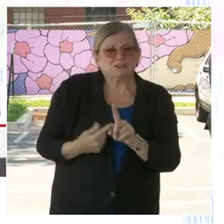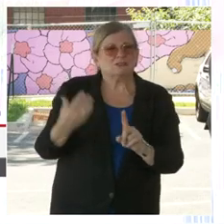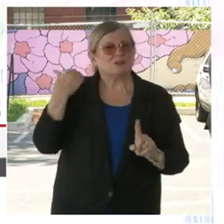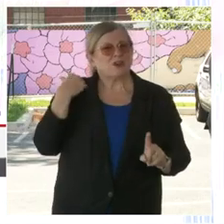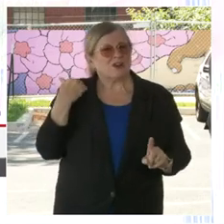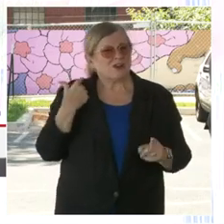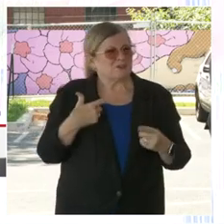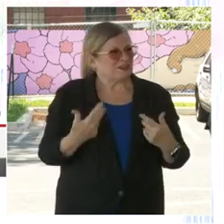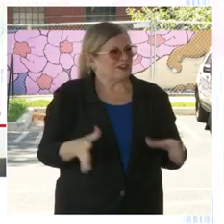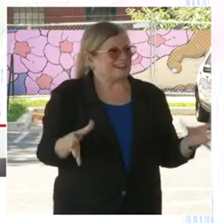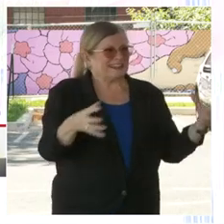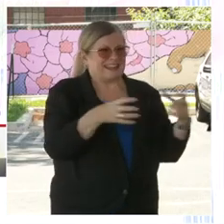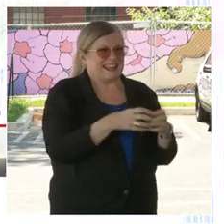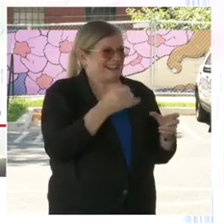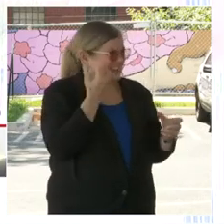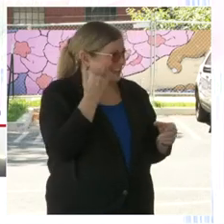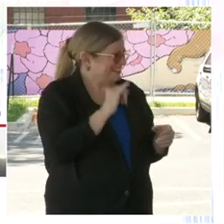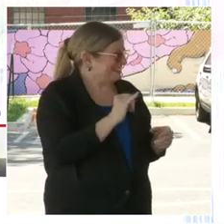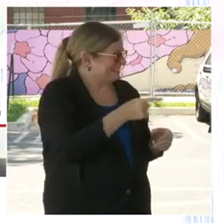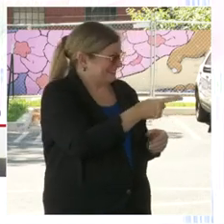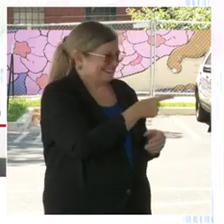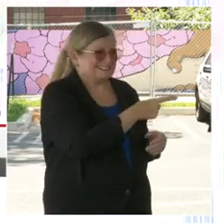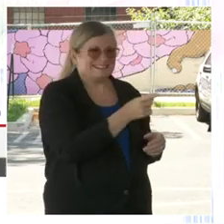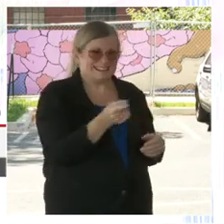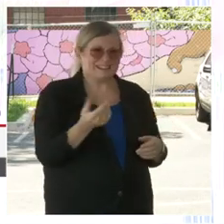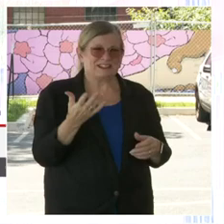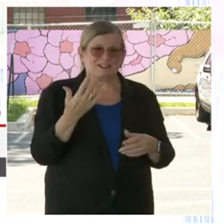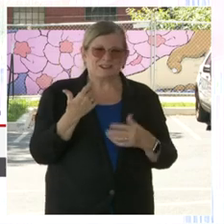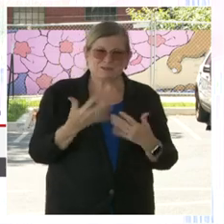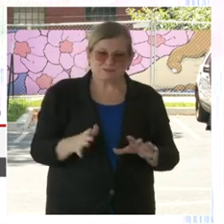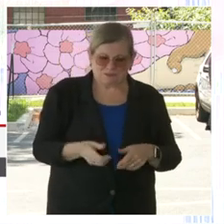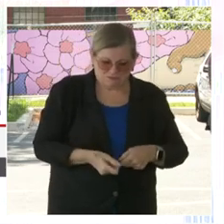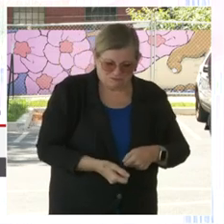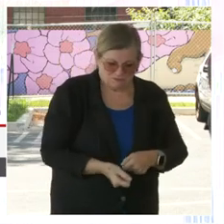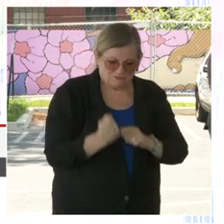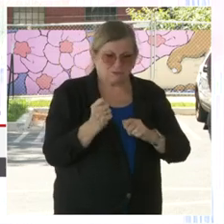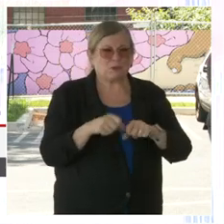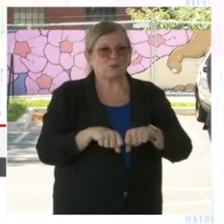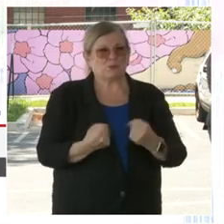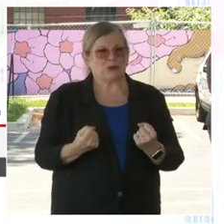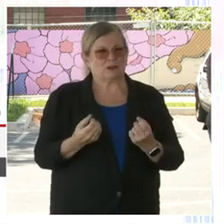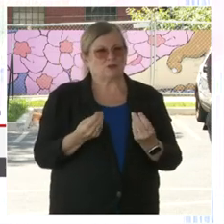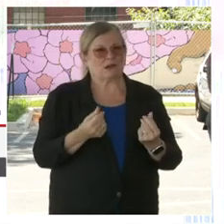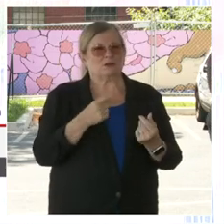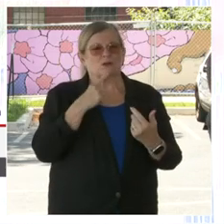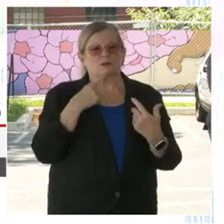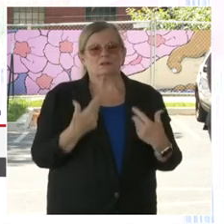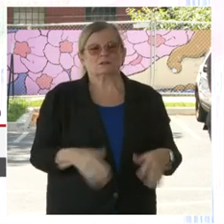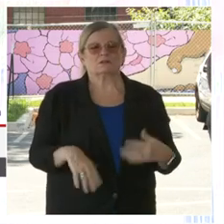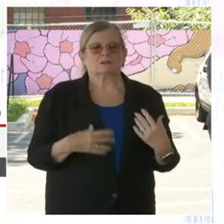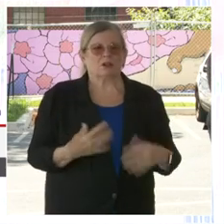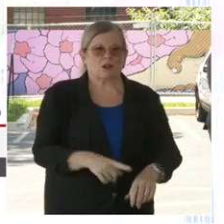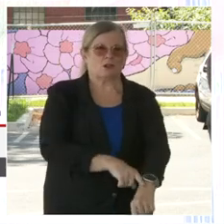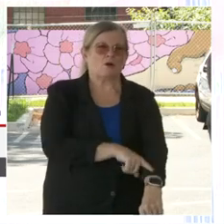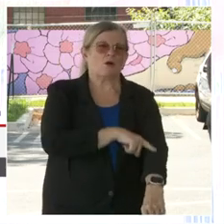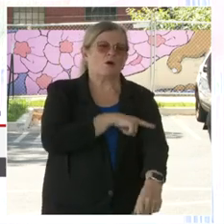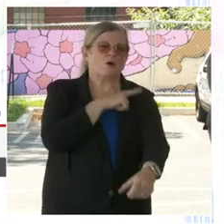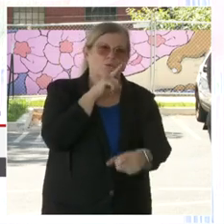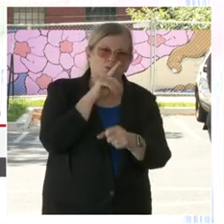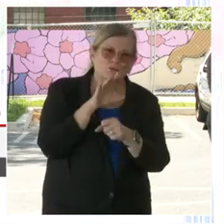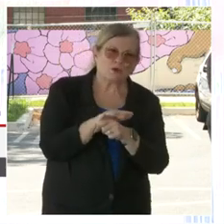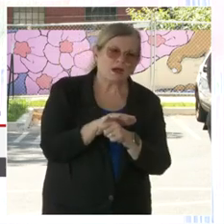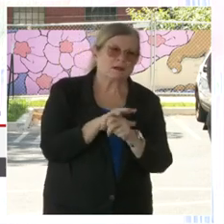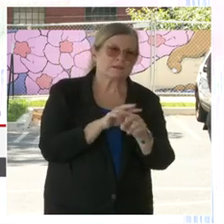weren't we, council member, to break ground on a long-promised investment in Ward